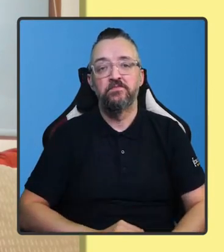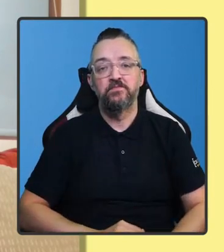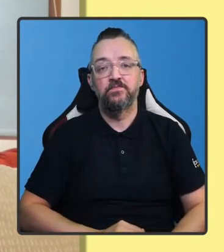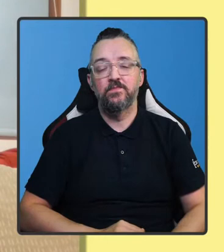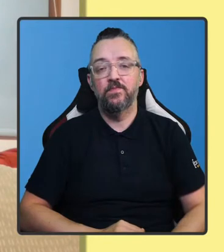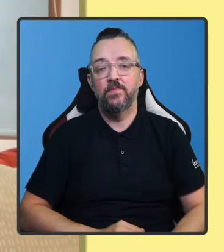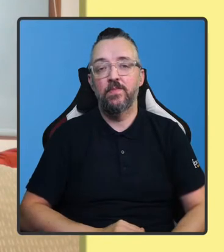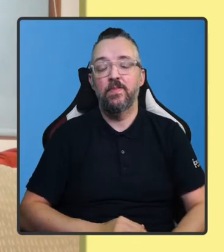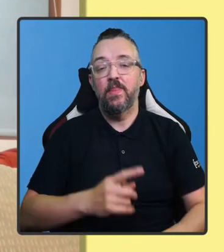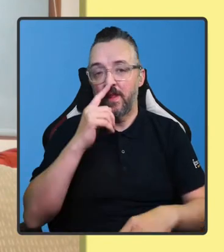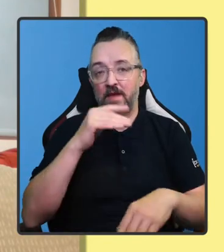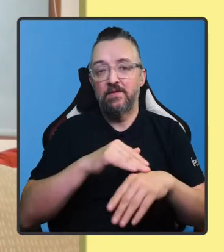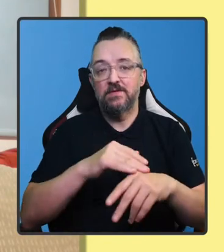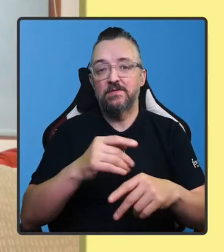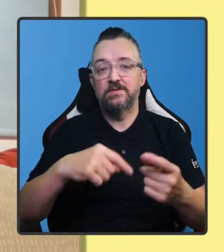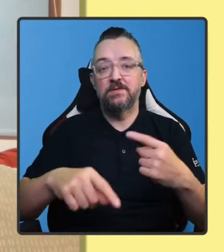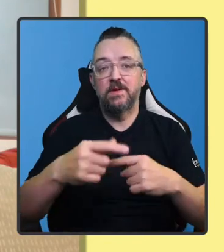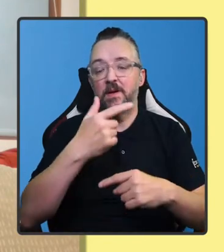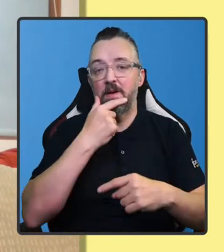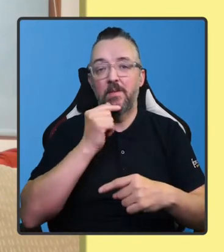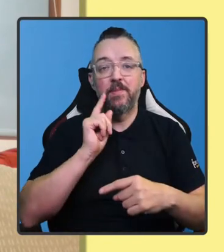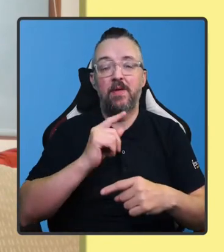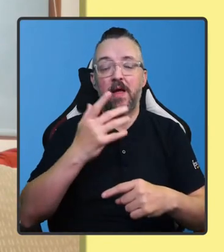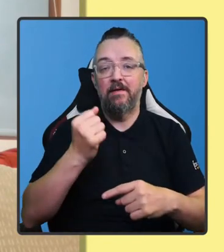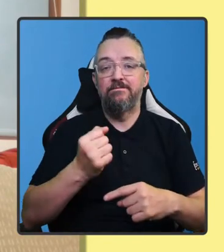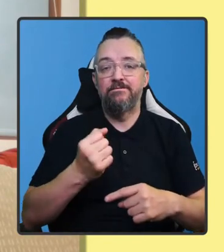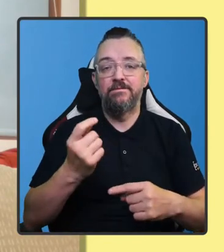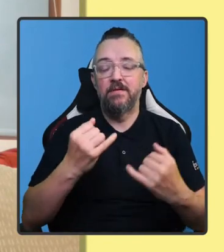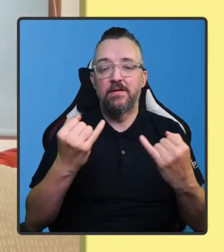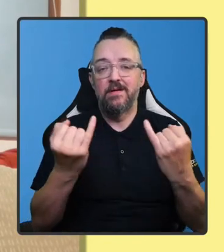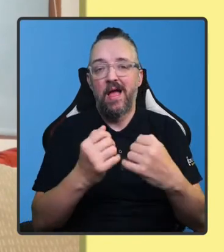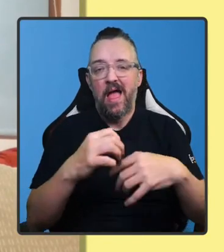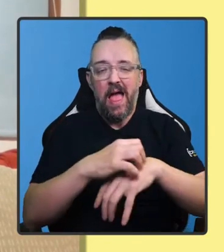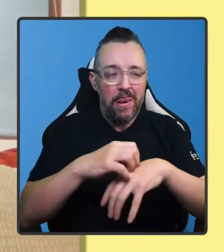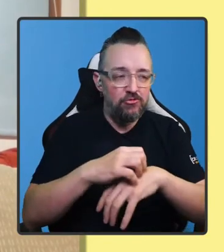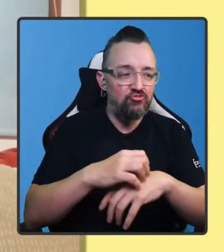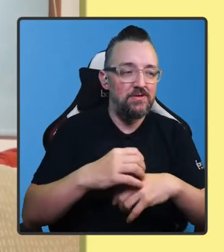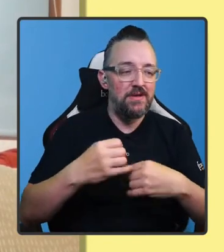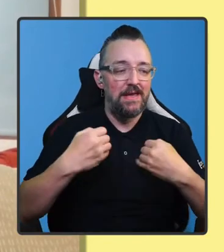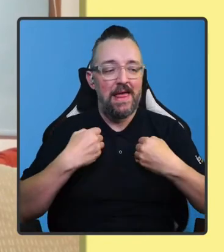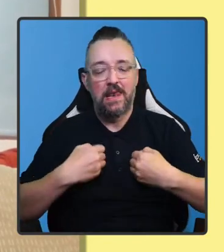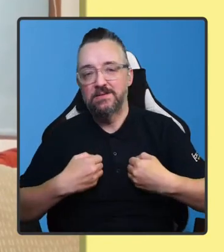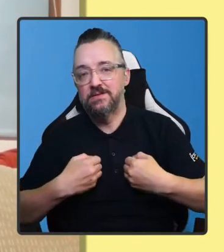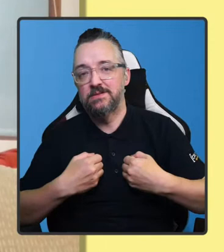people having other allergies, illnesses, and so forth.